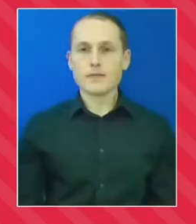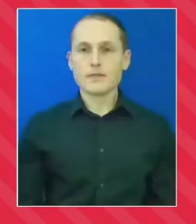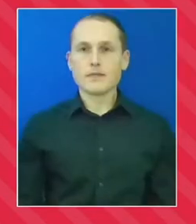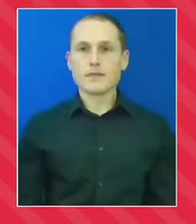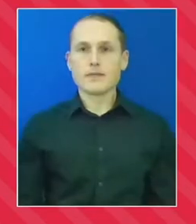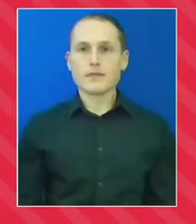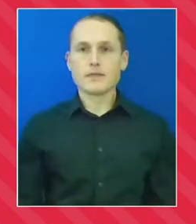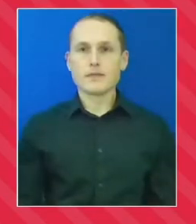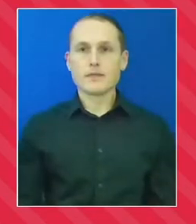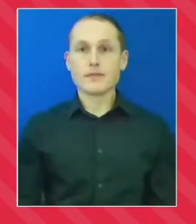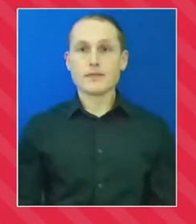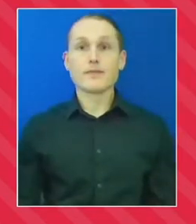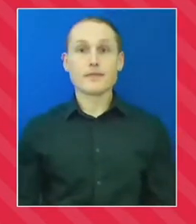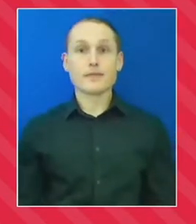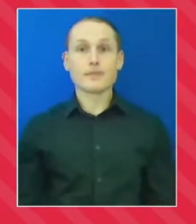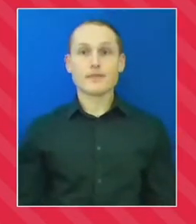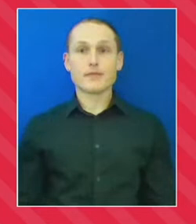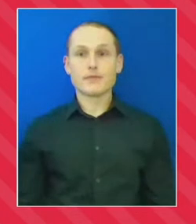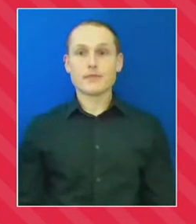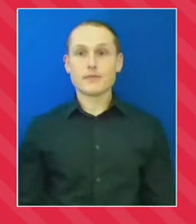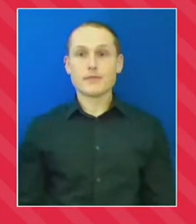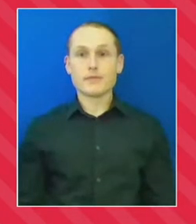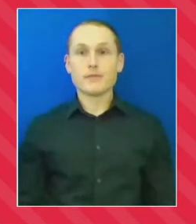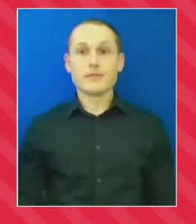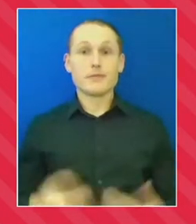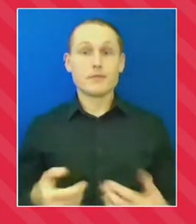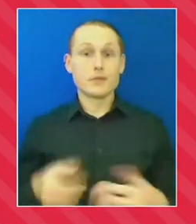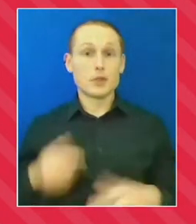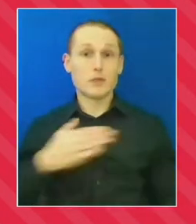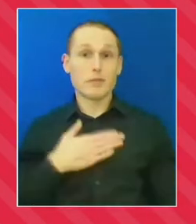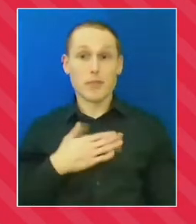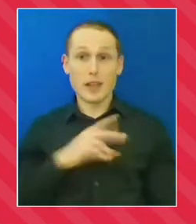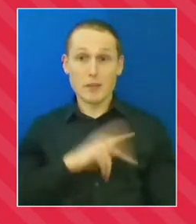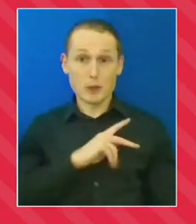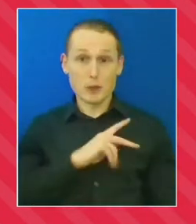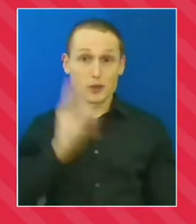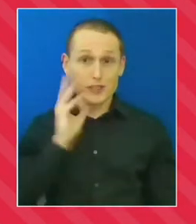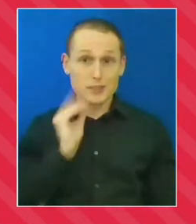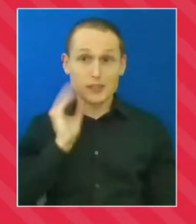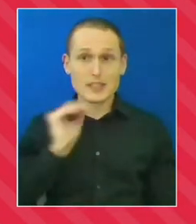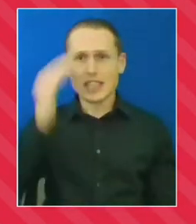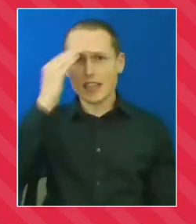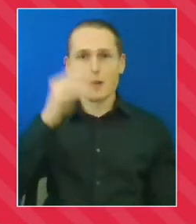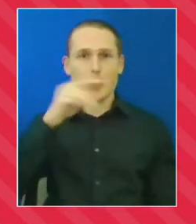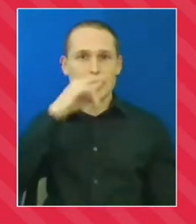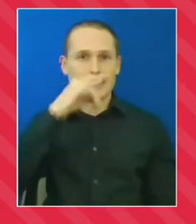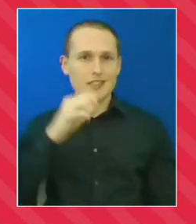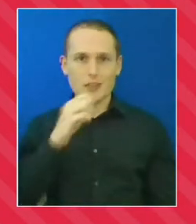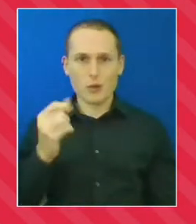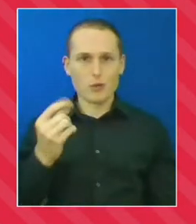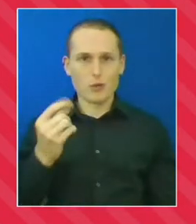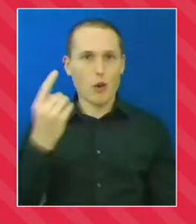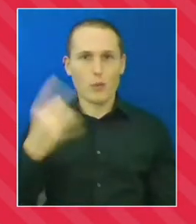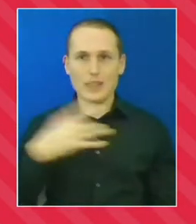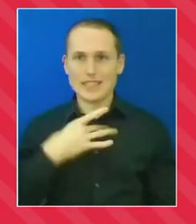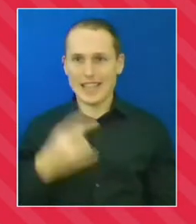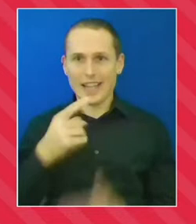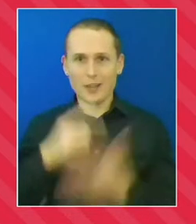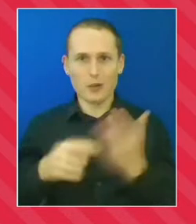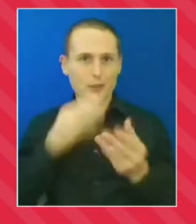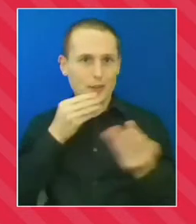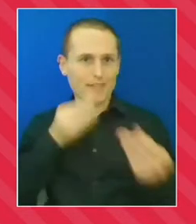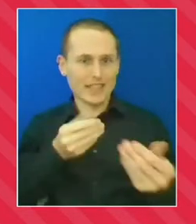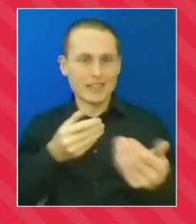like what you make them, I know from personal experience. And we need to acknowledge that when we talk as a public health community about cooking and